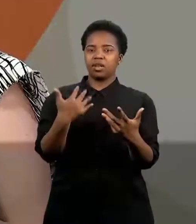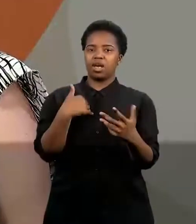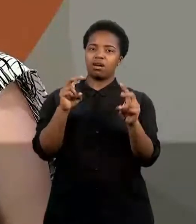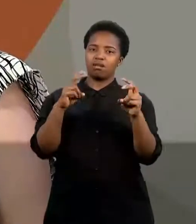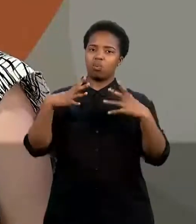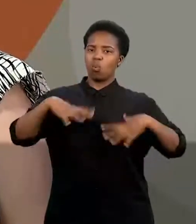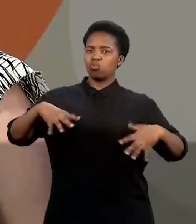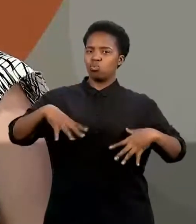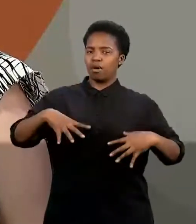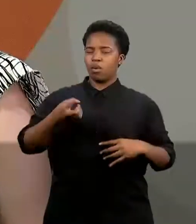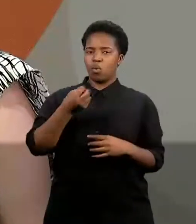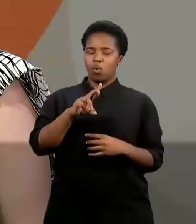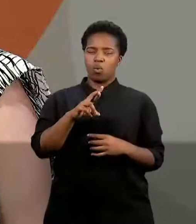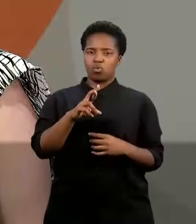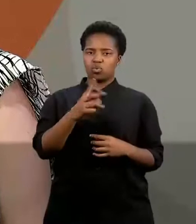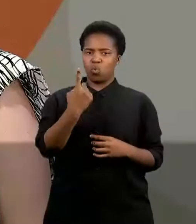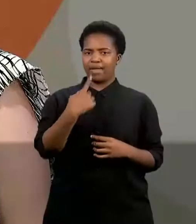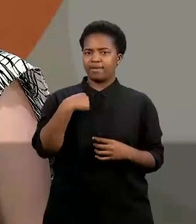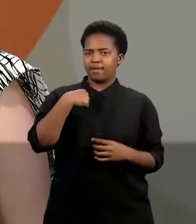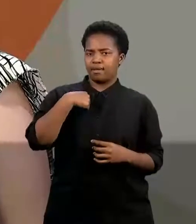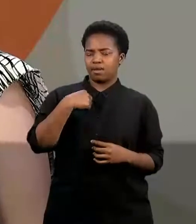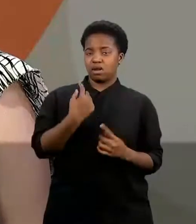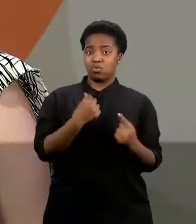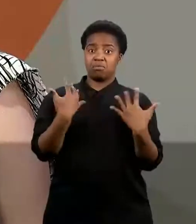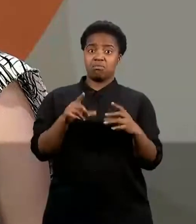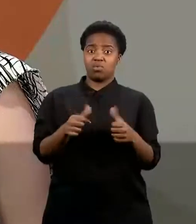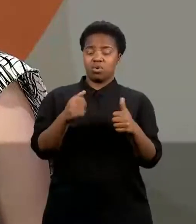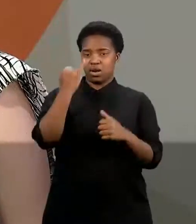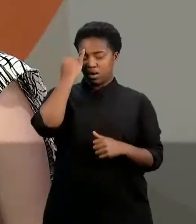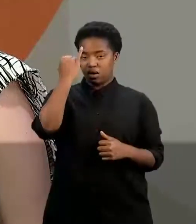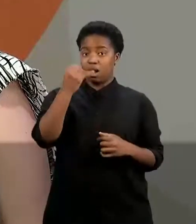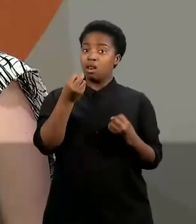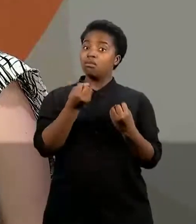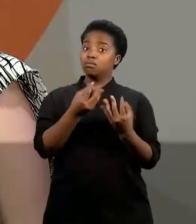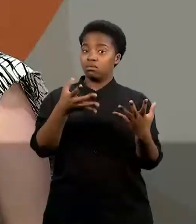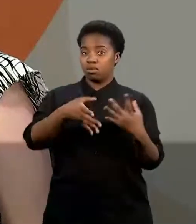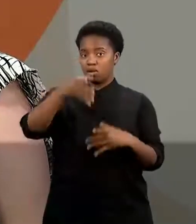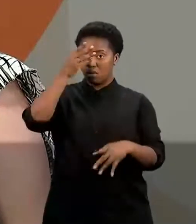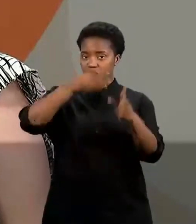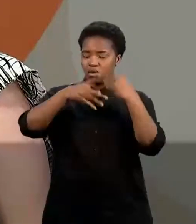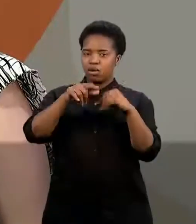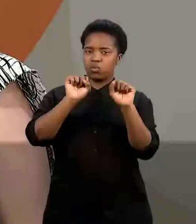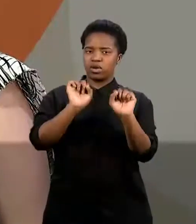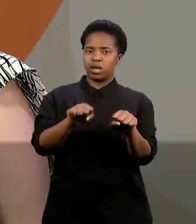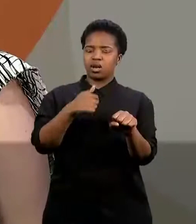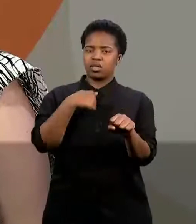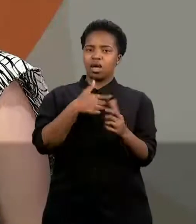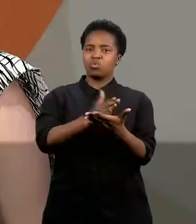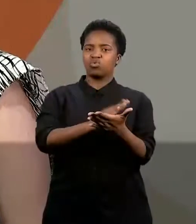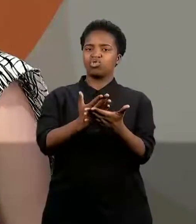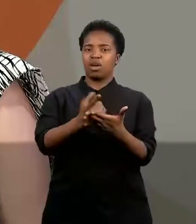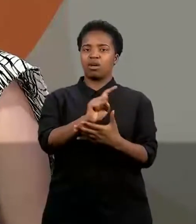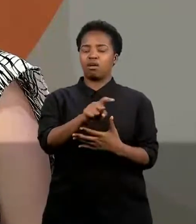for the person or just a piece. And I think that is great. And the amount of learning that gets done from that and is then shared